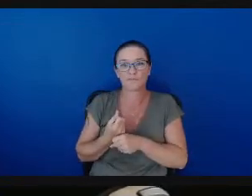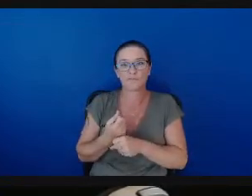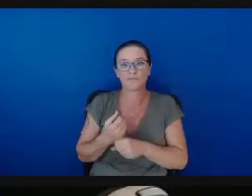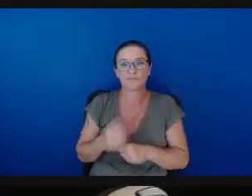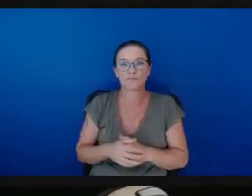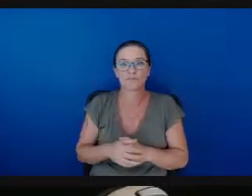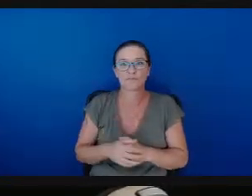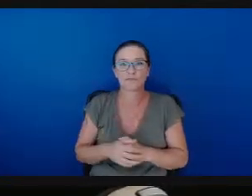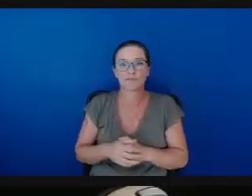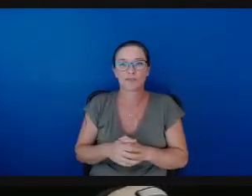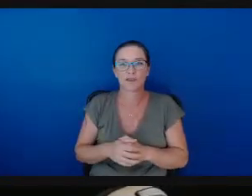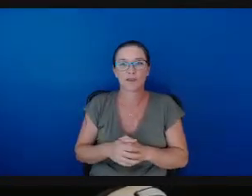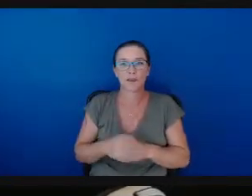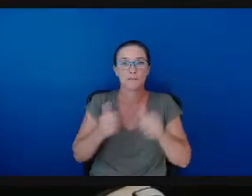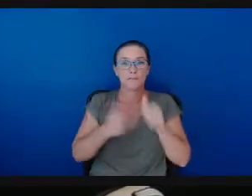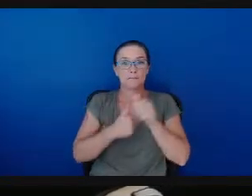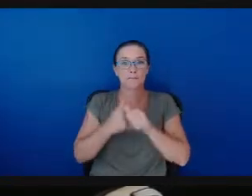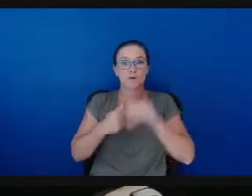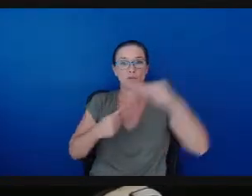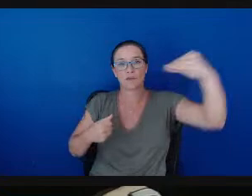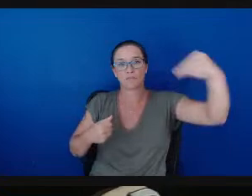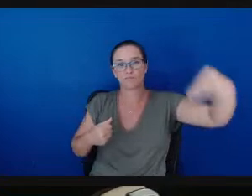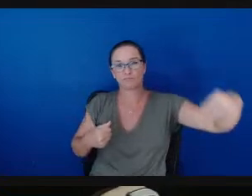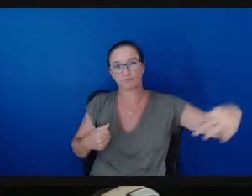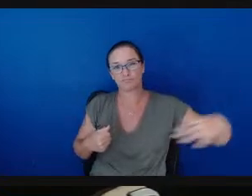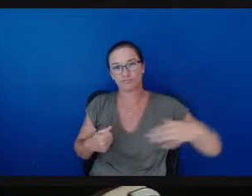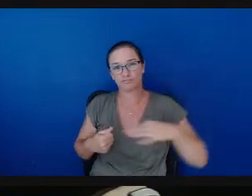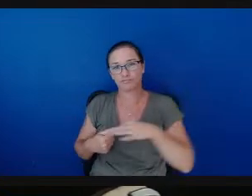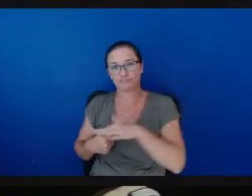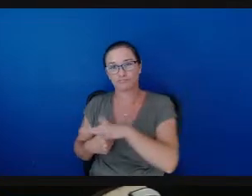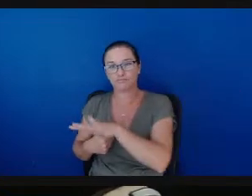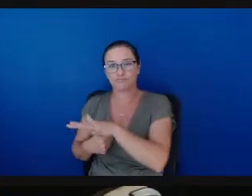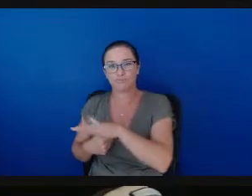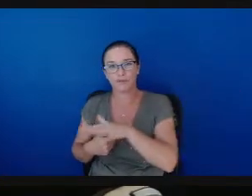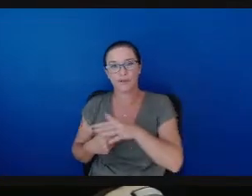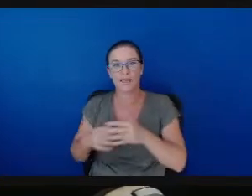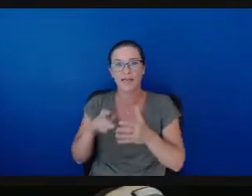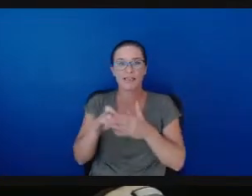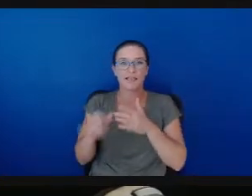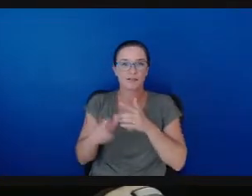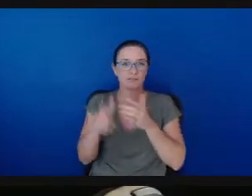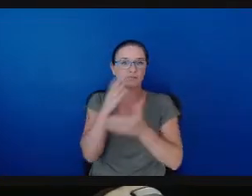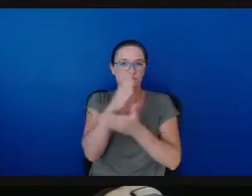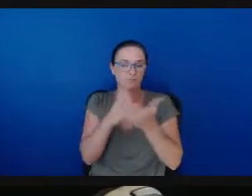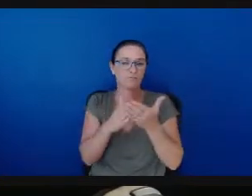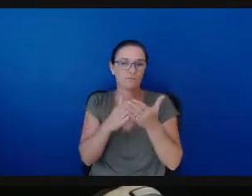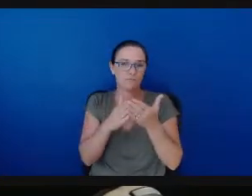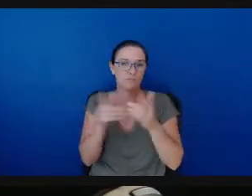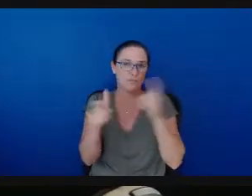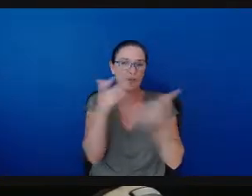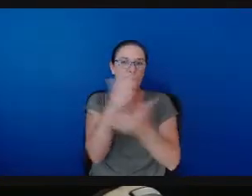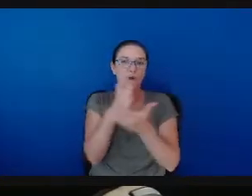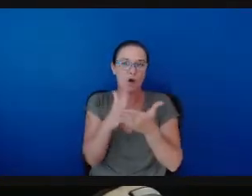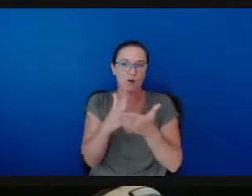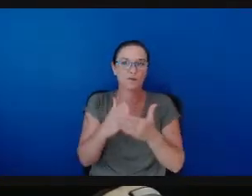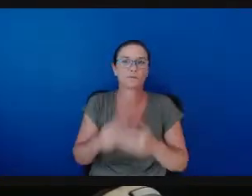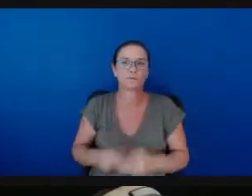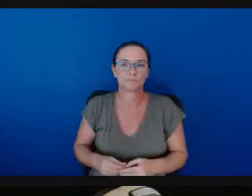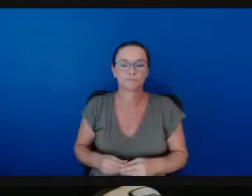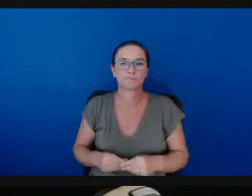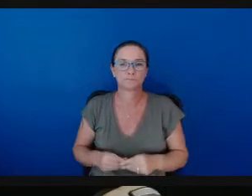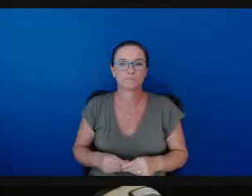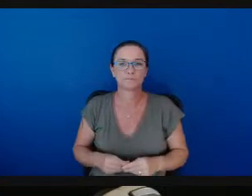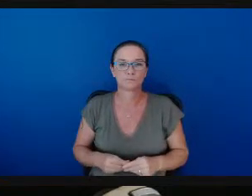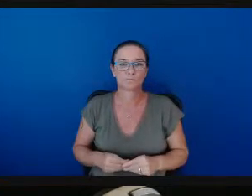arm. Most of this mass you can see here in the time lapse is actually moving all through here. So this is a big bulk of it. Right there, that's the largest part right there going